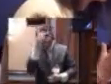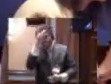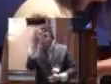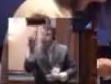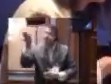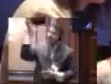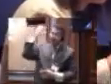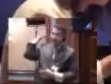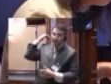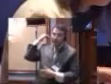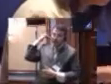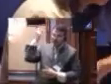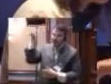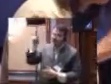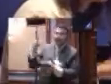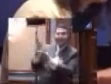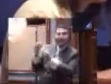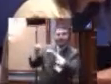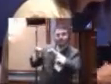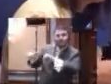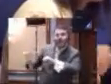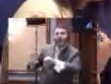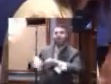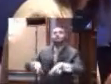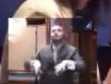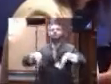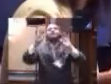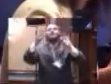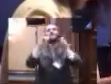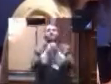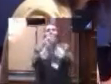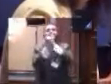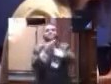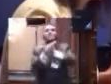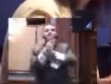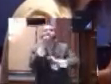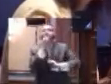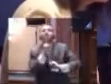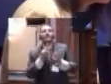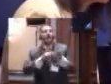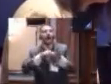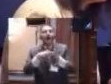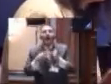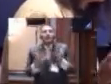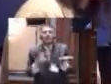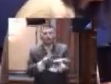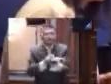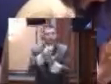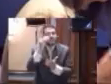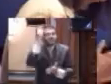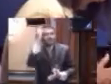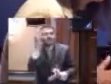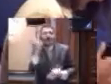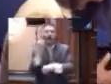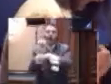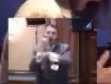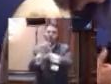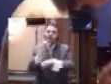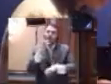the situation in this region is one of revolution, much as there's a